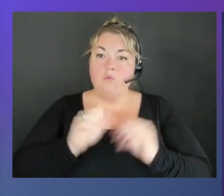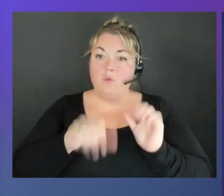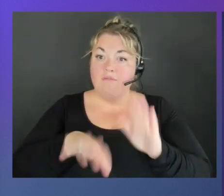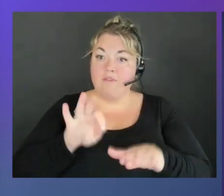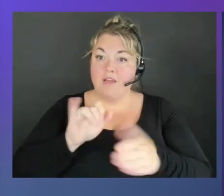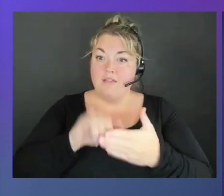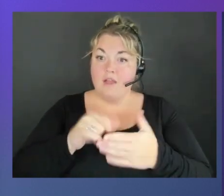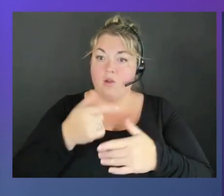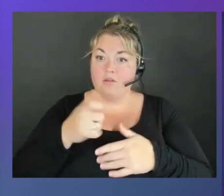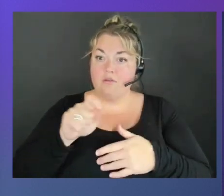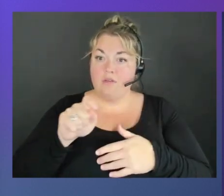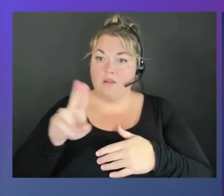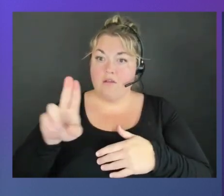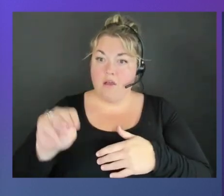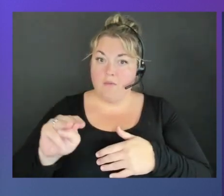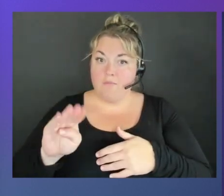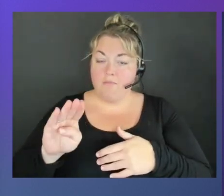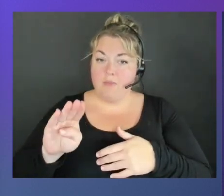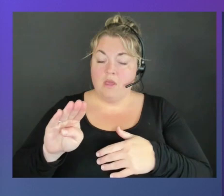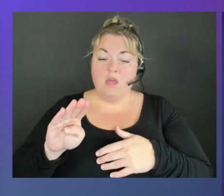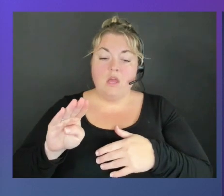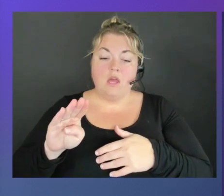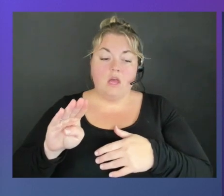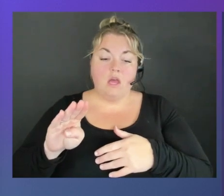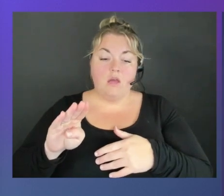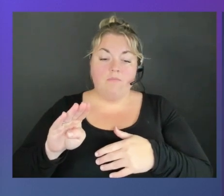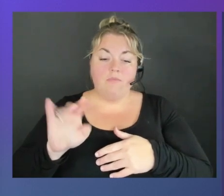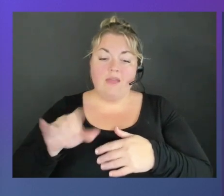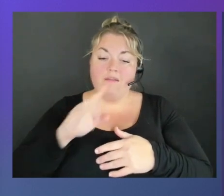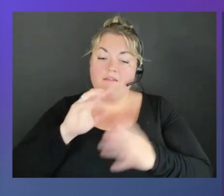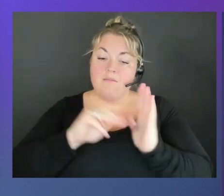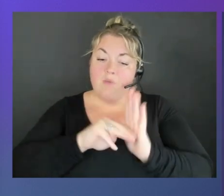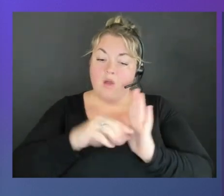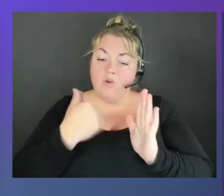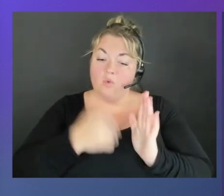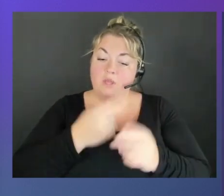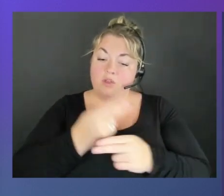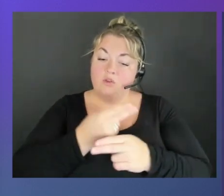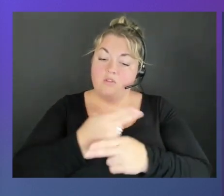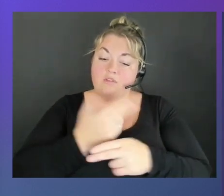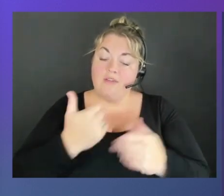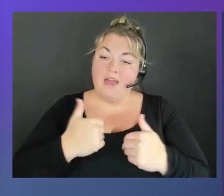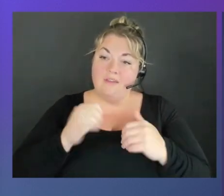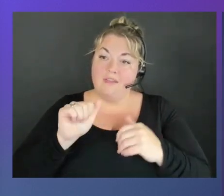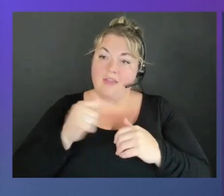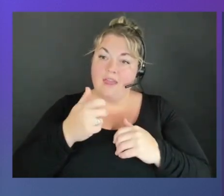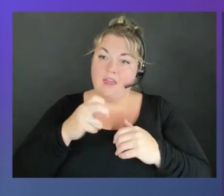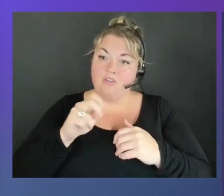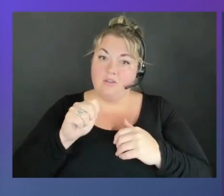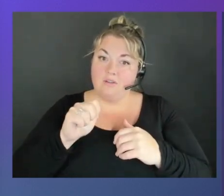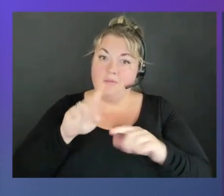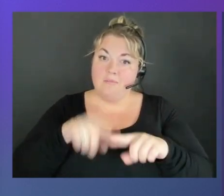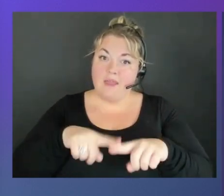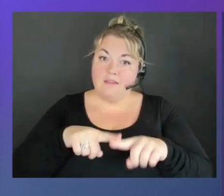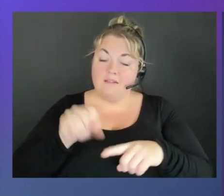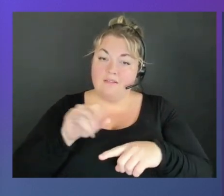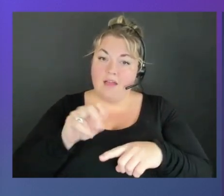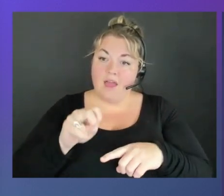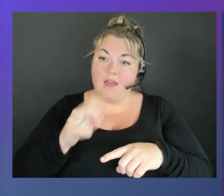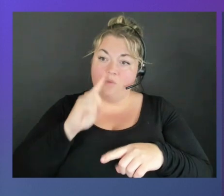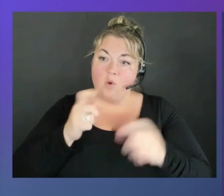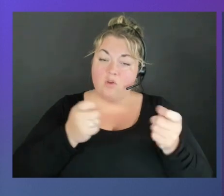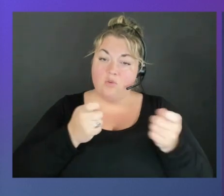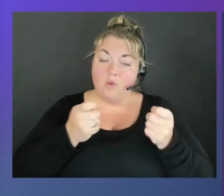GitHub. It's the model that we use of having the agent-based side of controlling the hosts